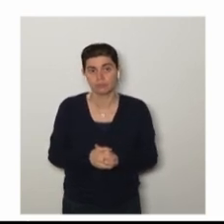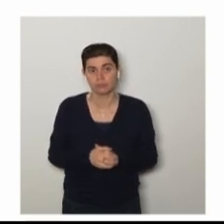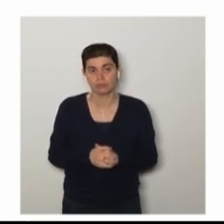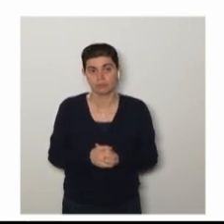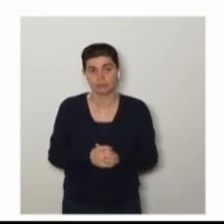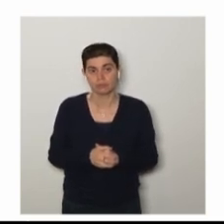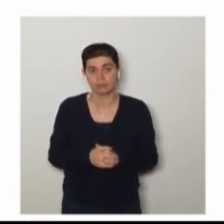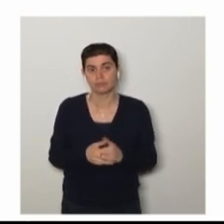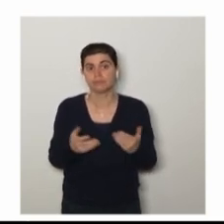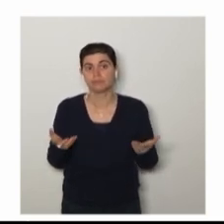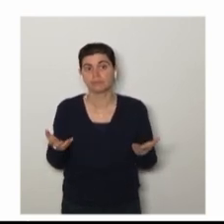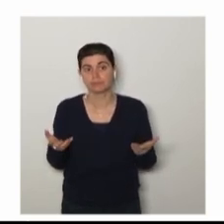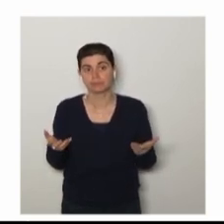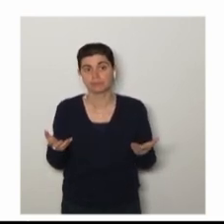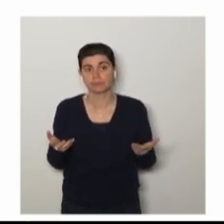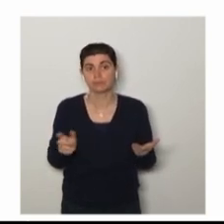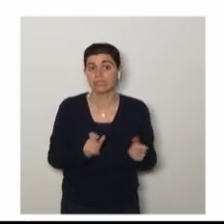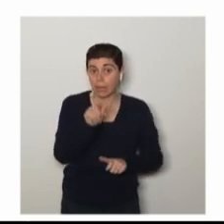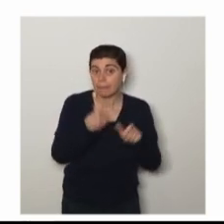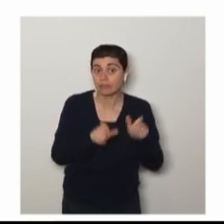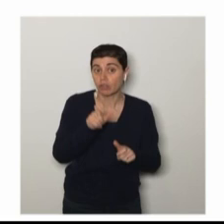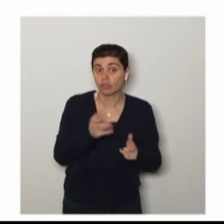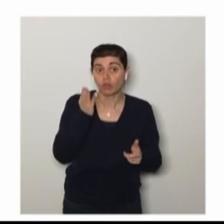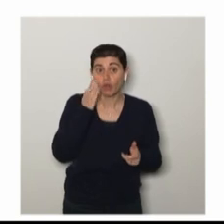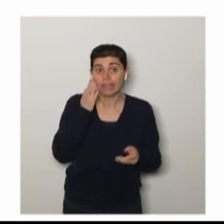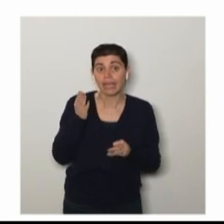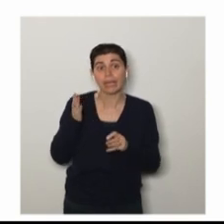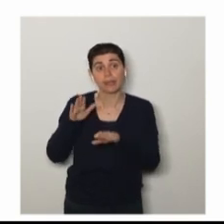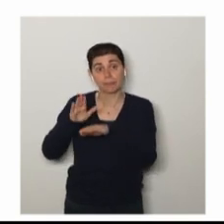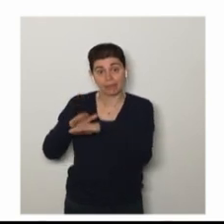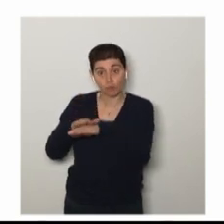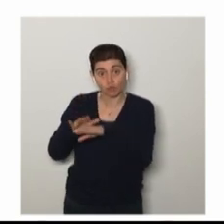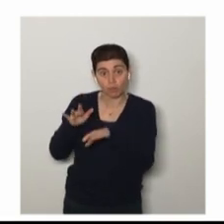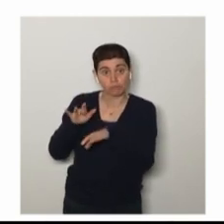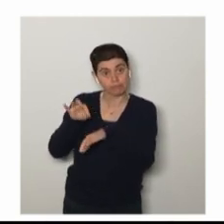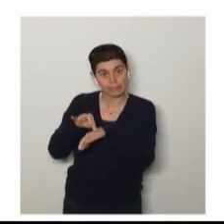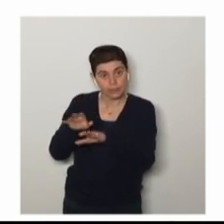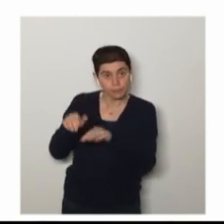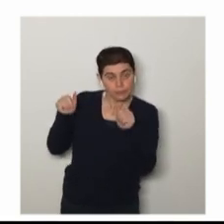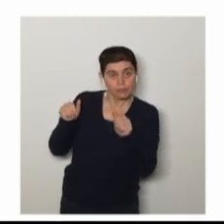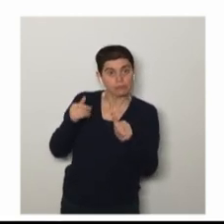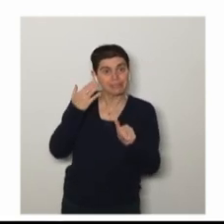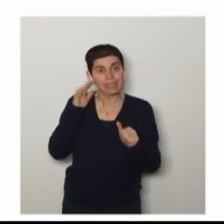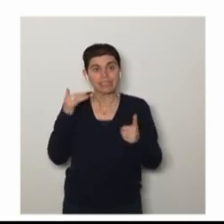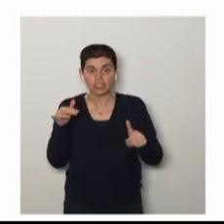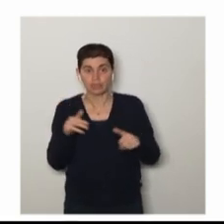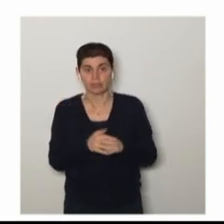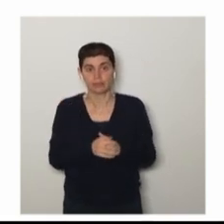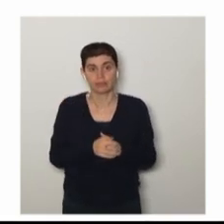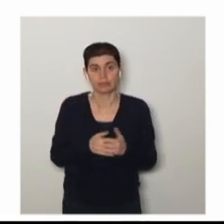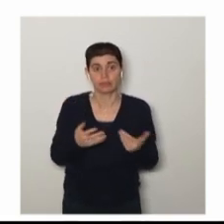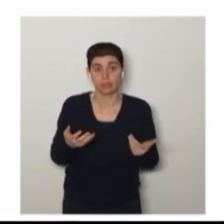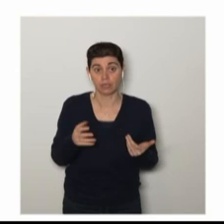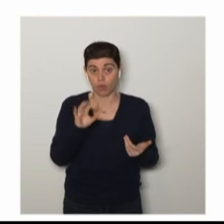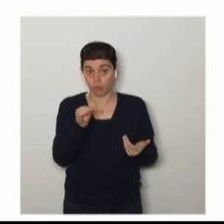adopters. So they show this commitment. They say, okay, cancer is difficult to manage in the workplace. We